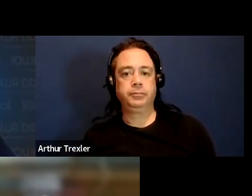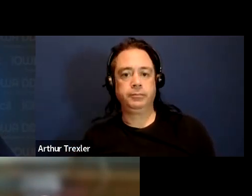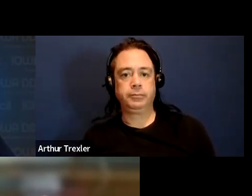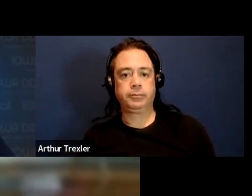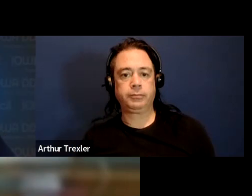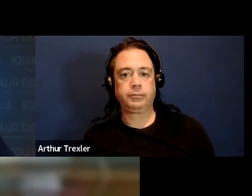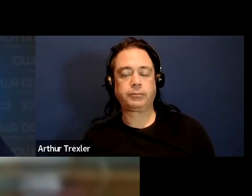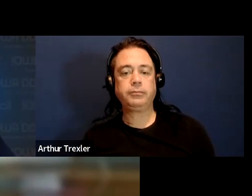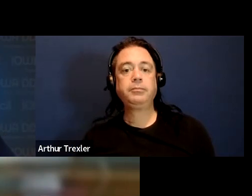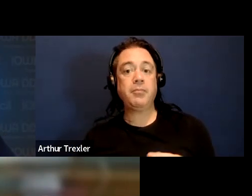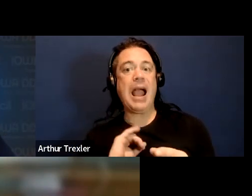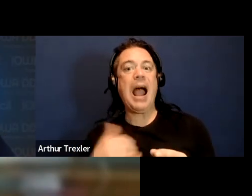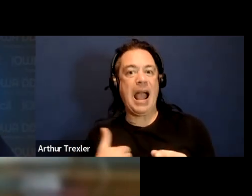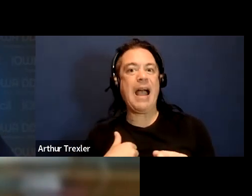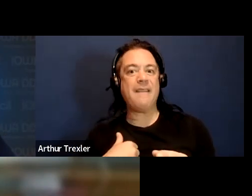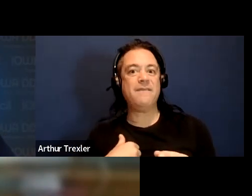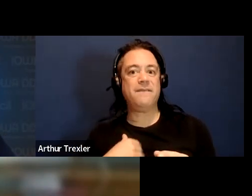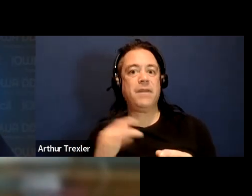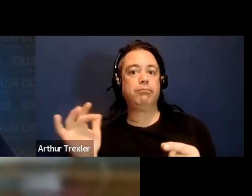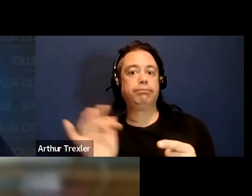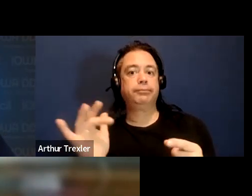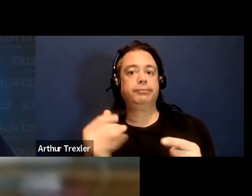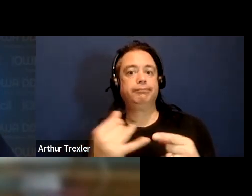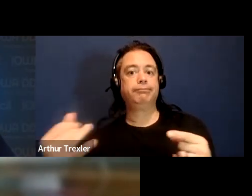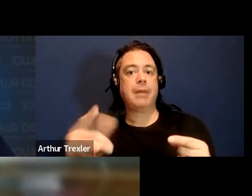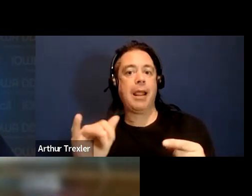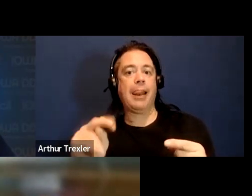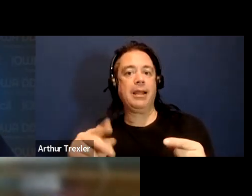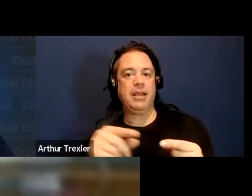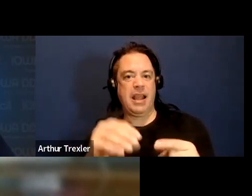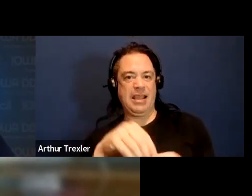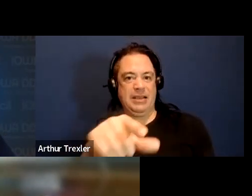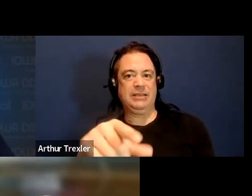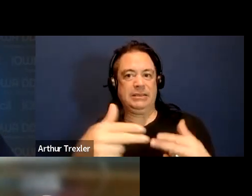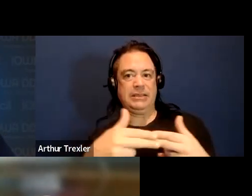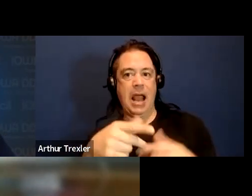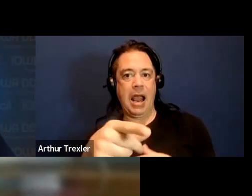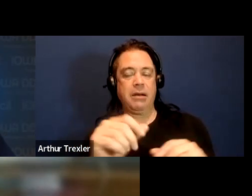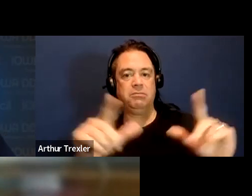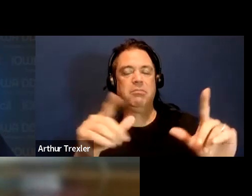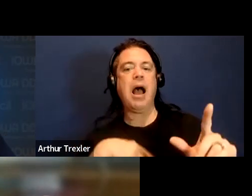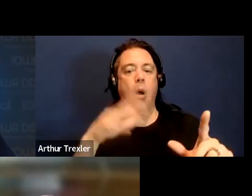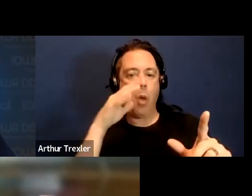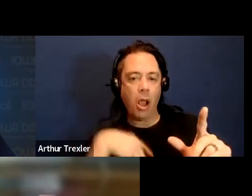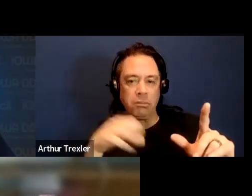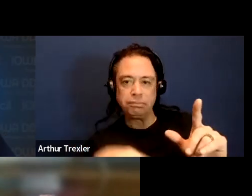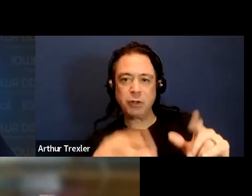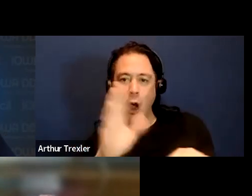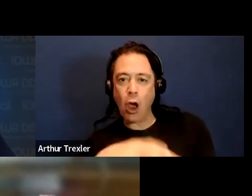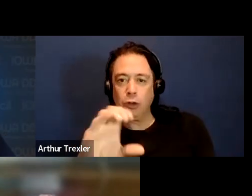I have a link to that in the slides, and I'll pop that into the chat too once I'm out